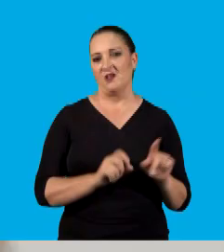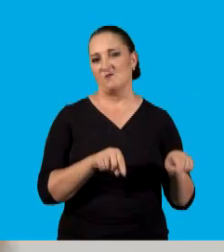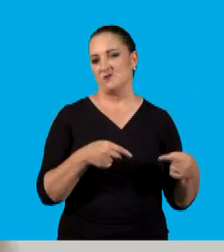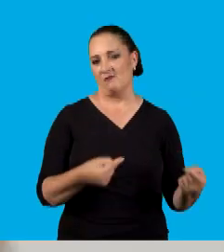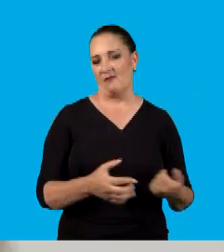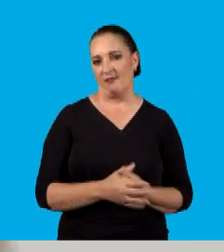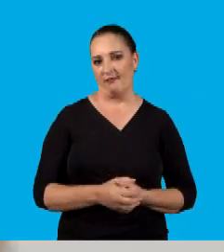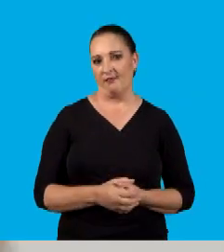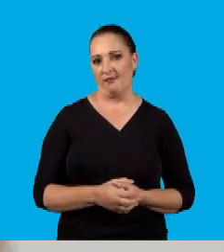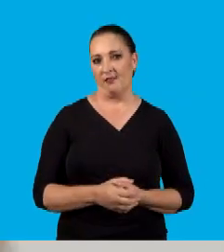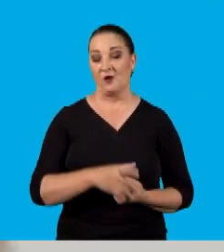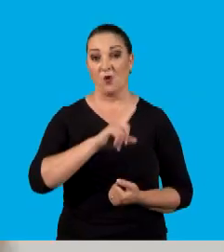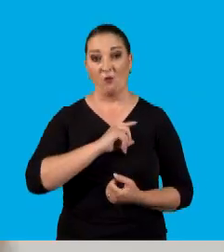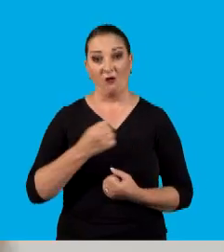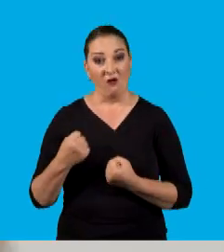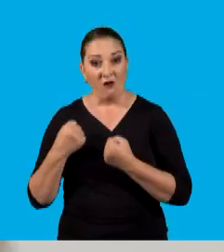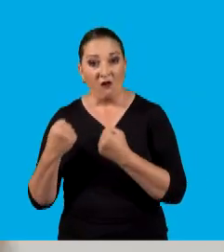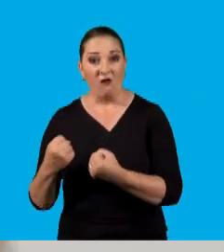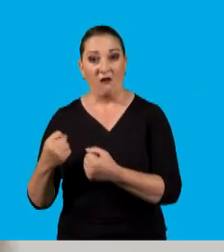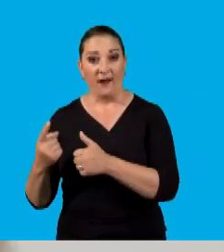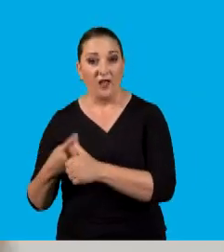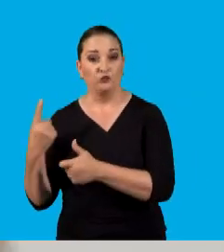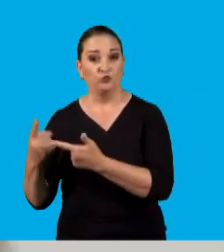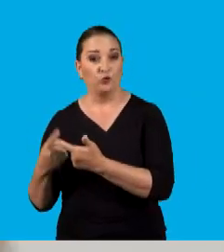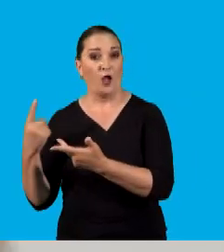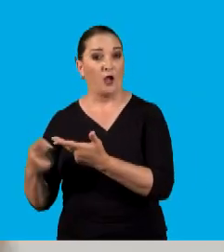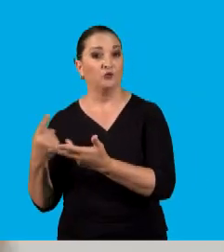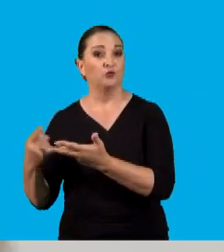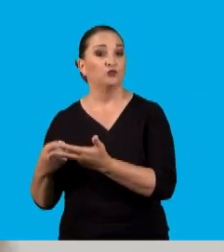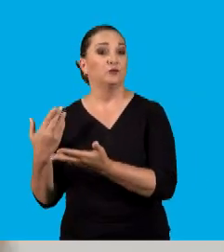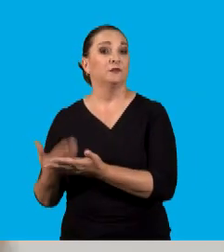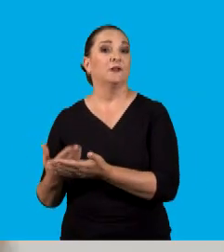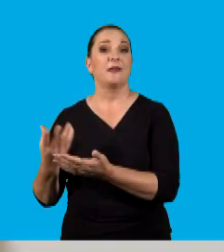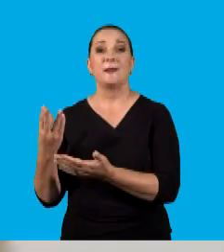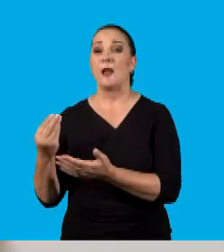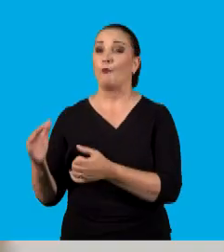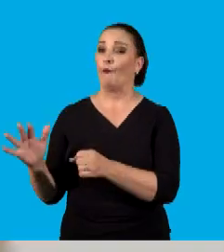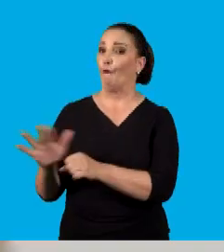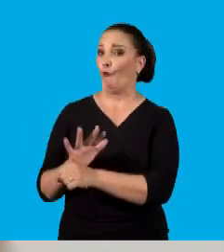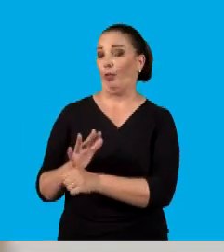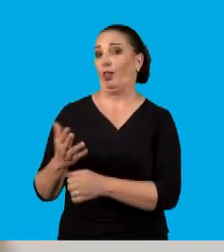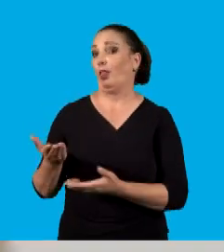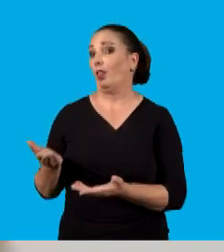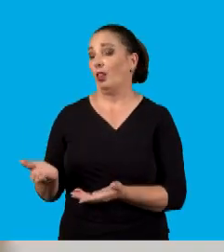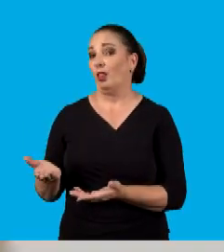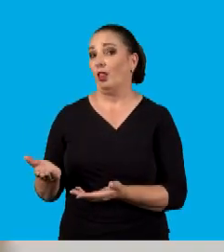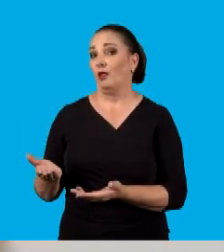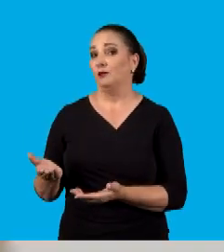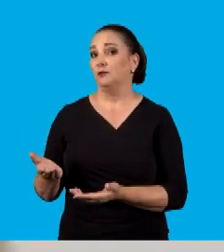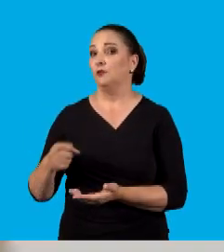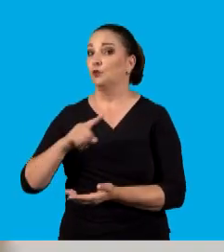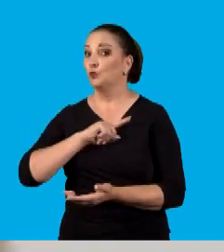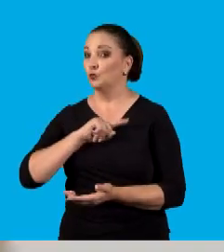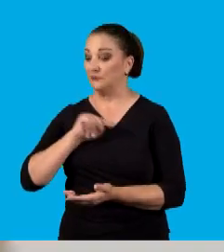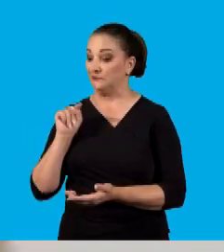We cannot. When we are talking about car sales, we need to be working with whole numbers only, because this type of data is the data